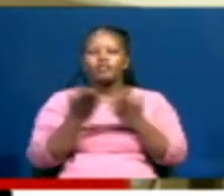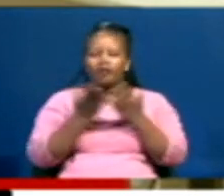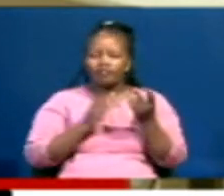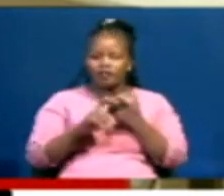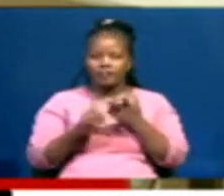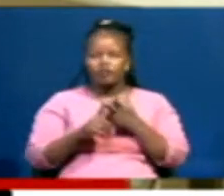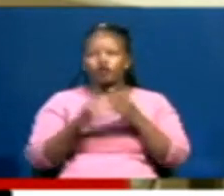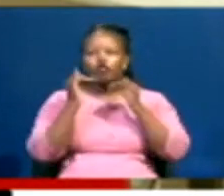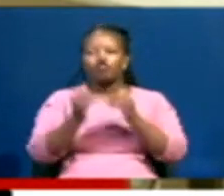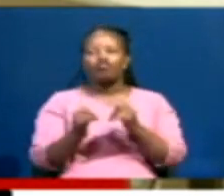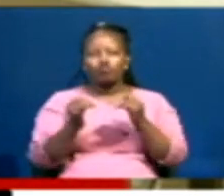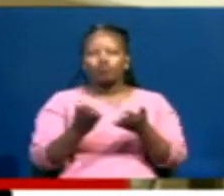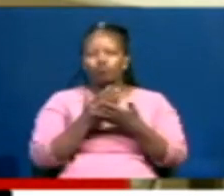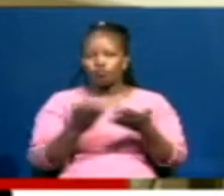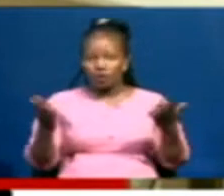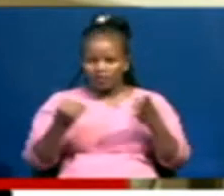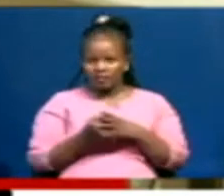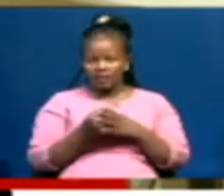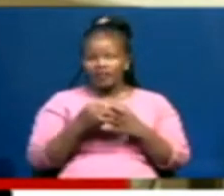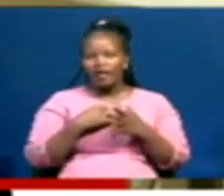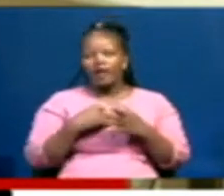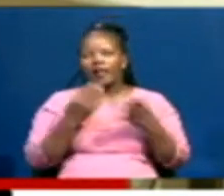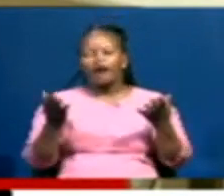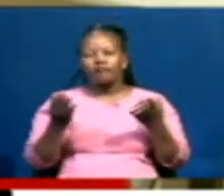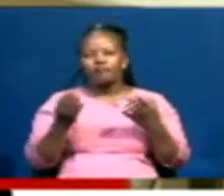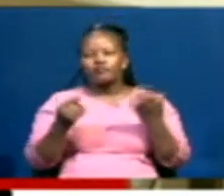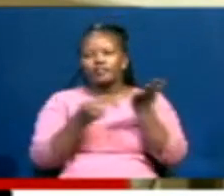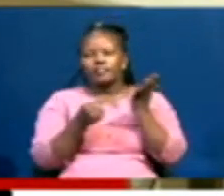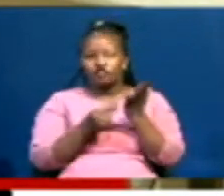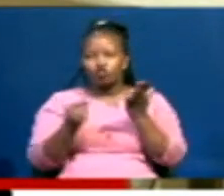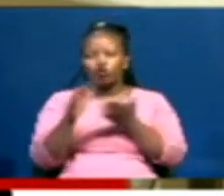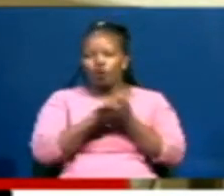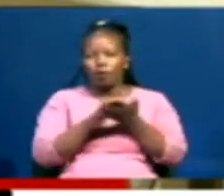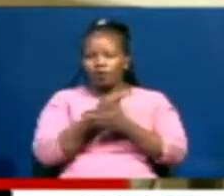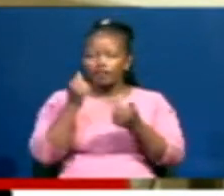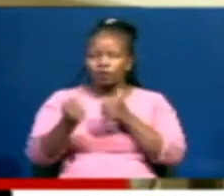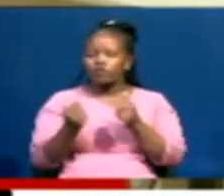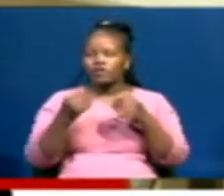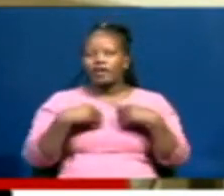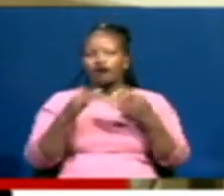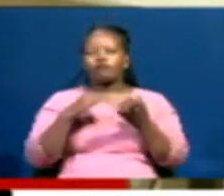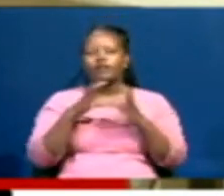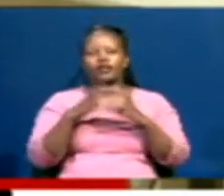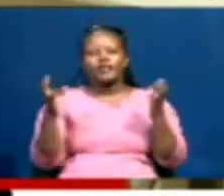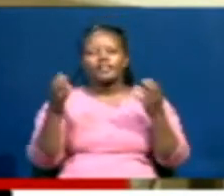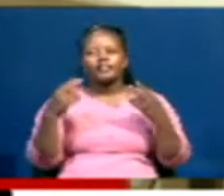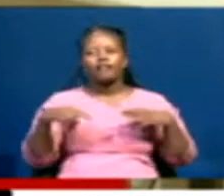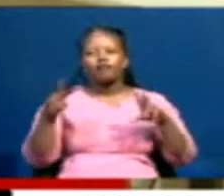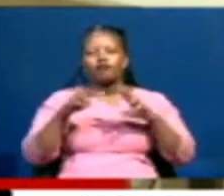creative sector, we have data, digital products that will create value to our country. This is an area we have not